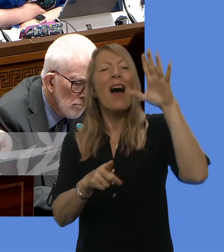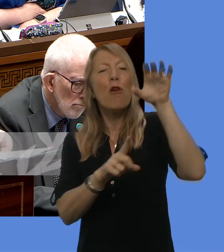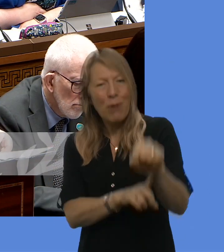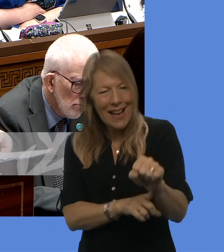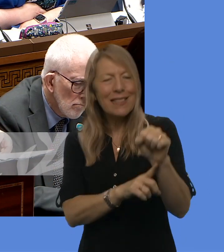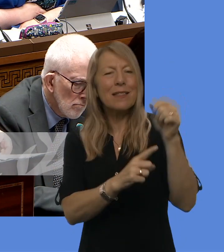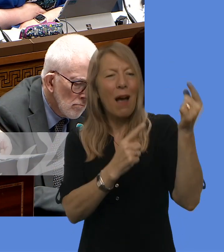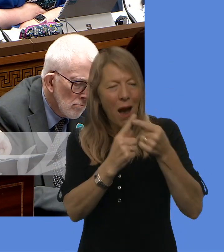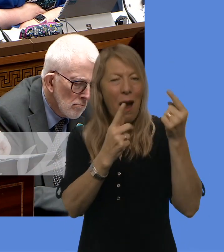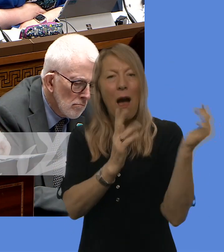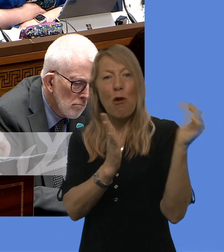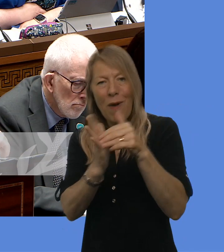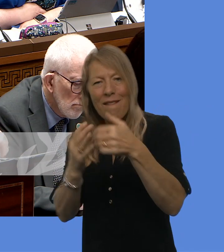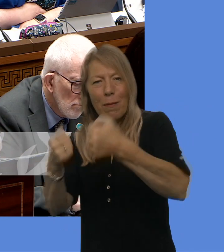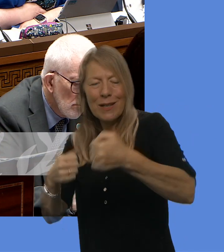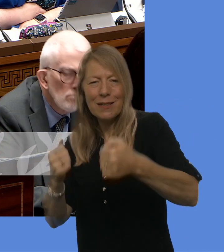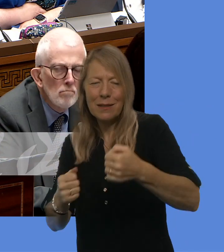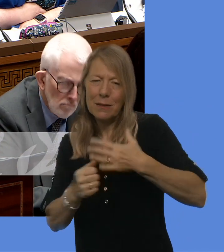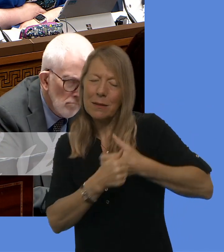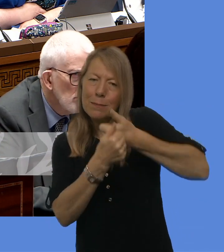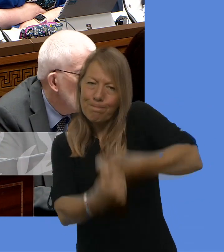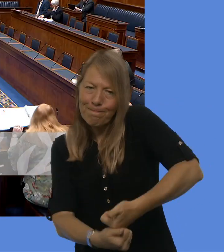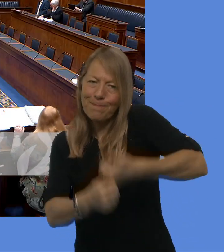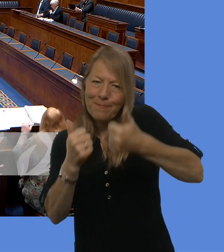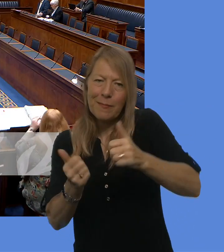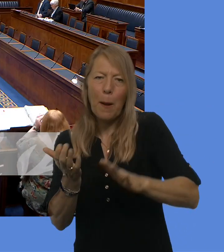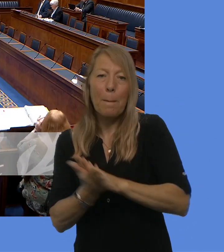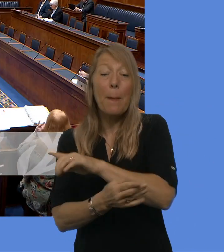get the maximum benefit from their time in our custody. Thank you.